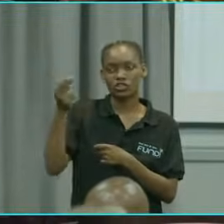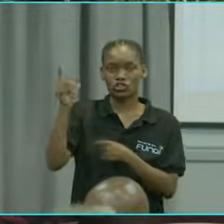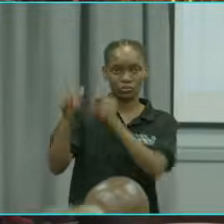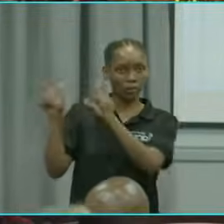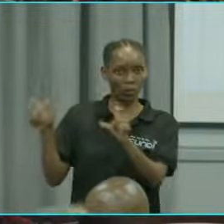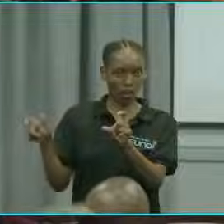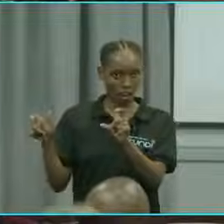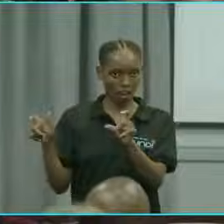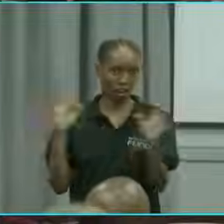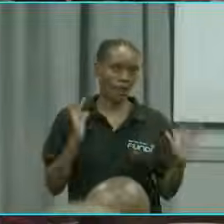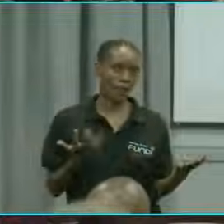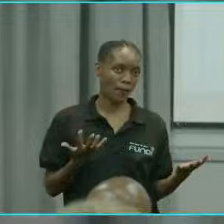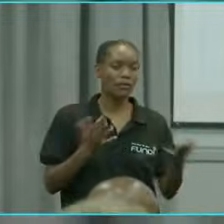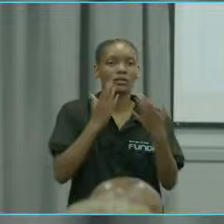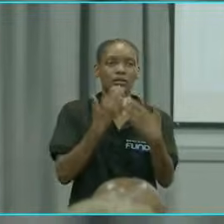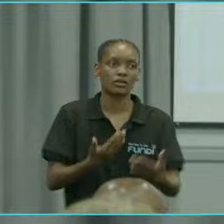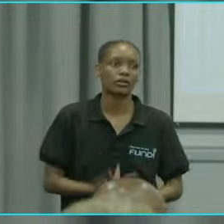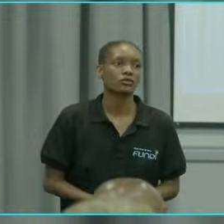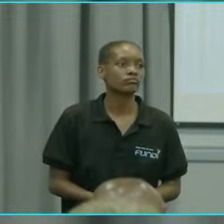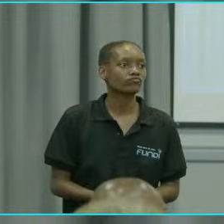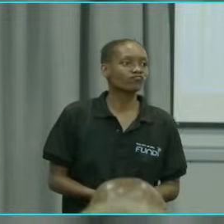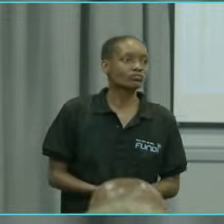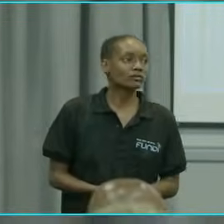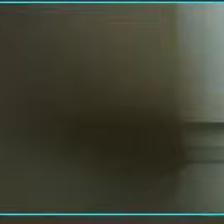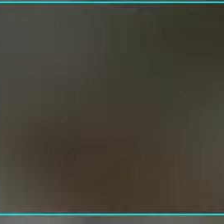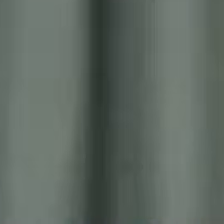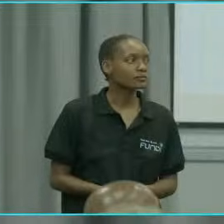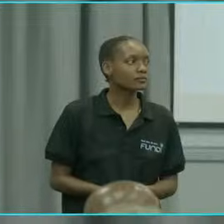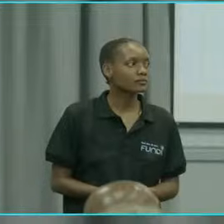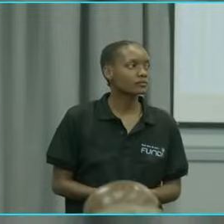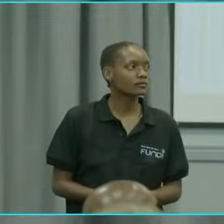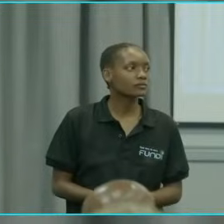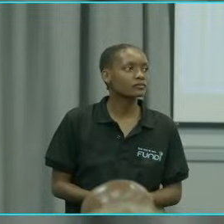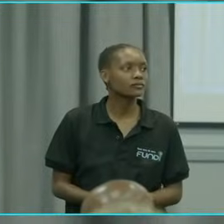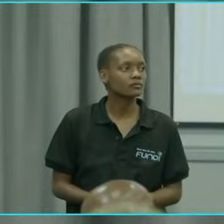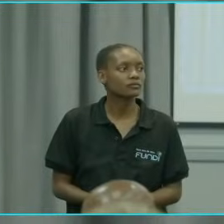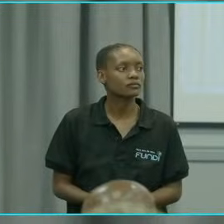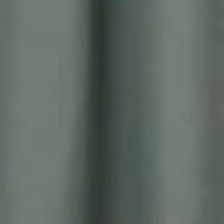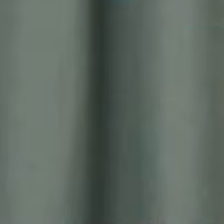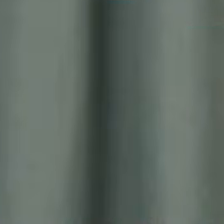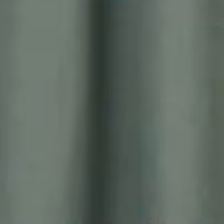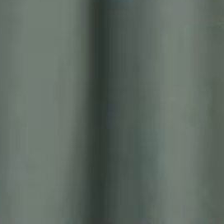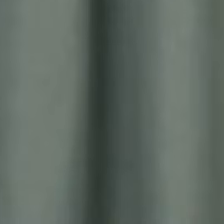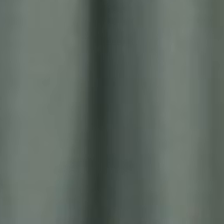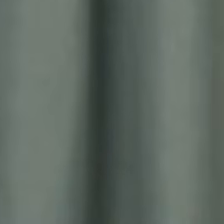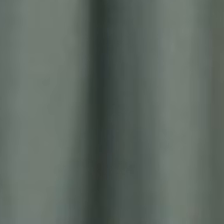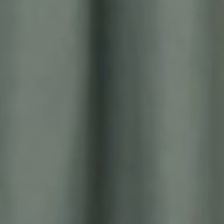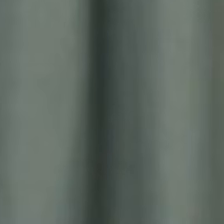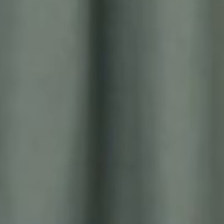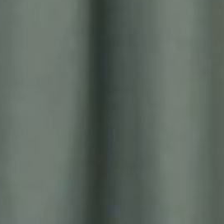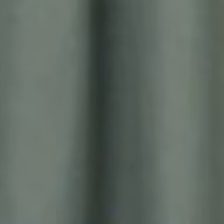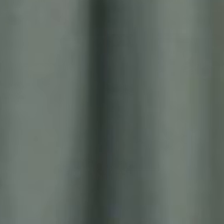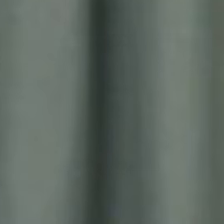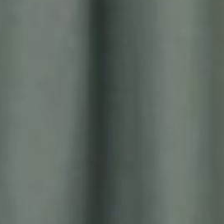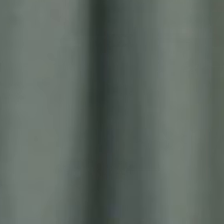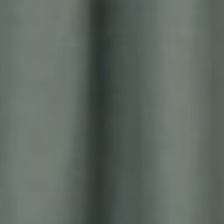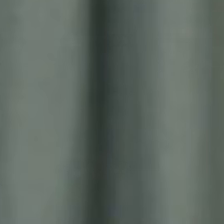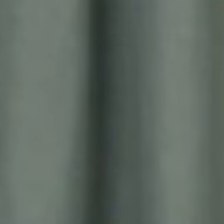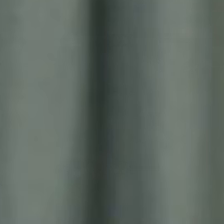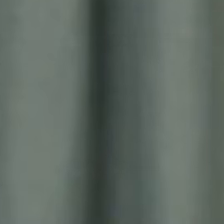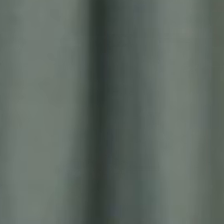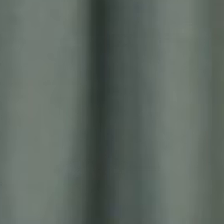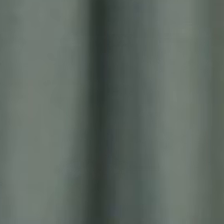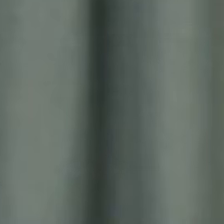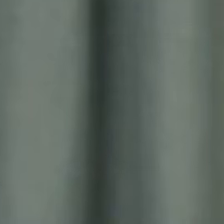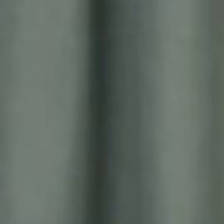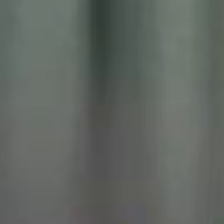Okay, thank you. I'm going to request Tisha and Martin to come forward again and how much is applicable to Martin. I've been reminded now that they're waiting for us for